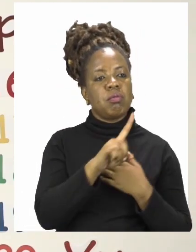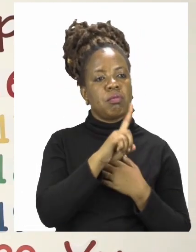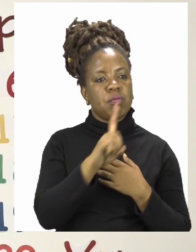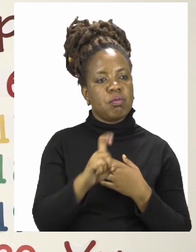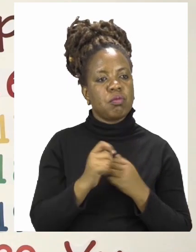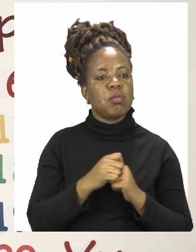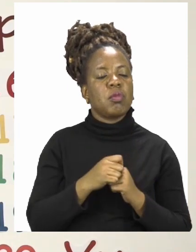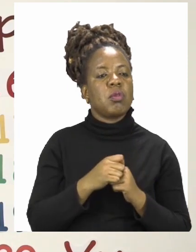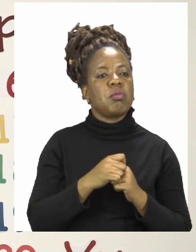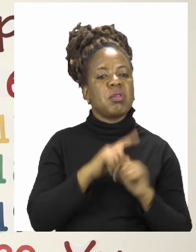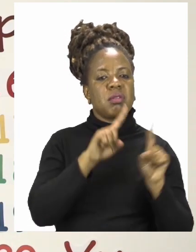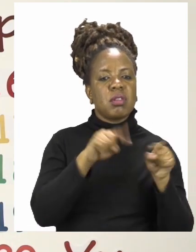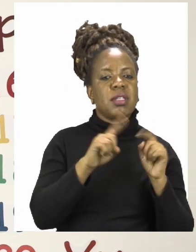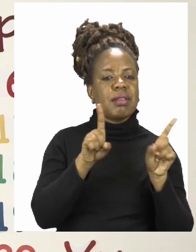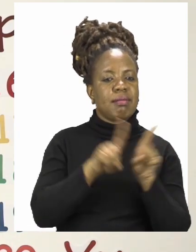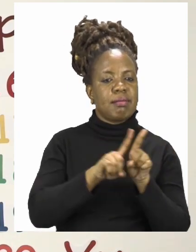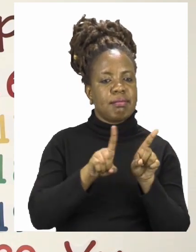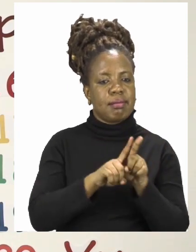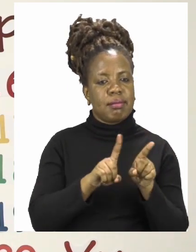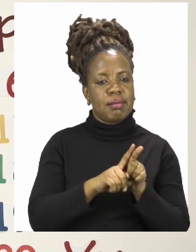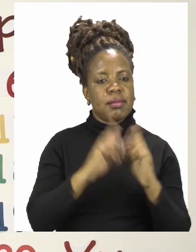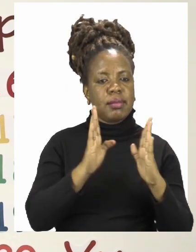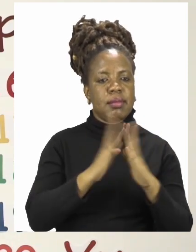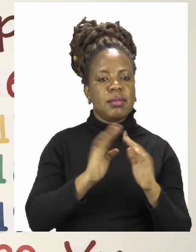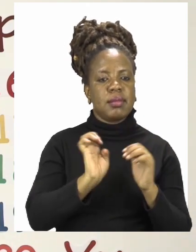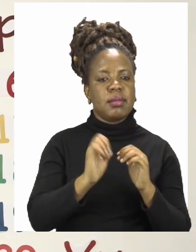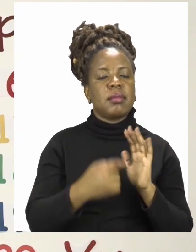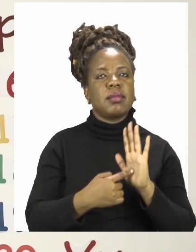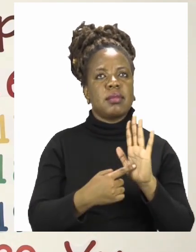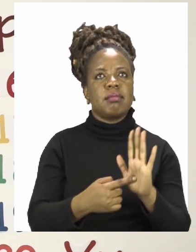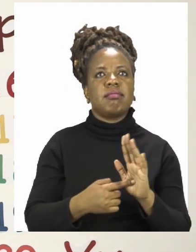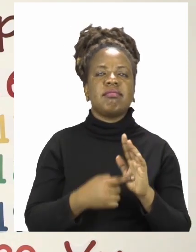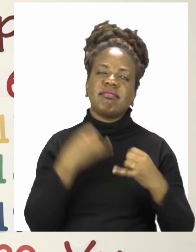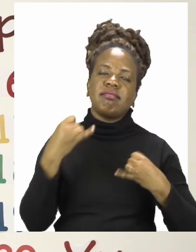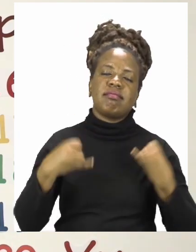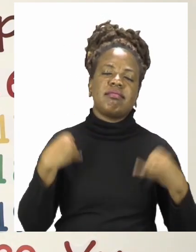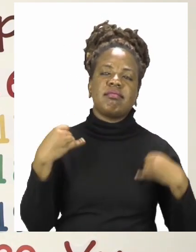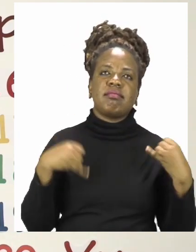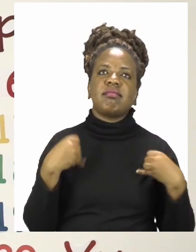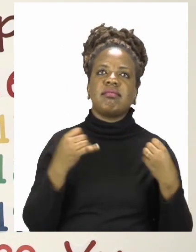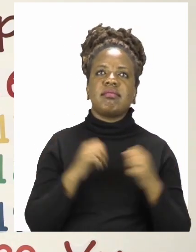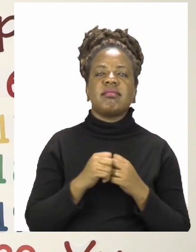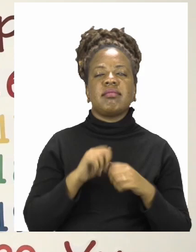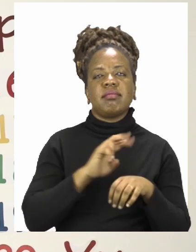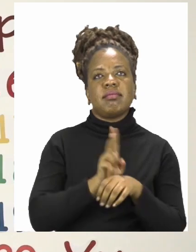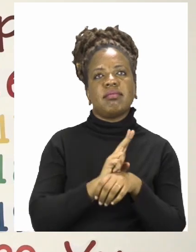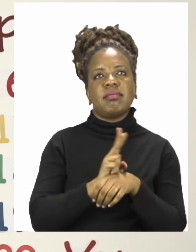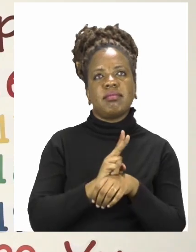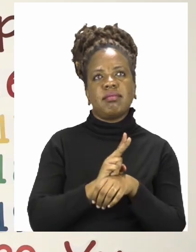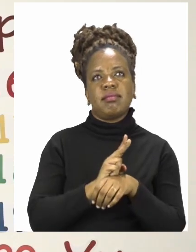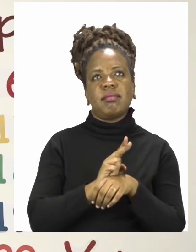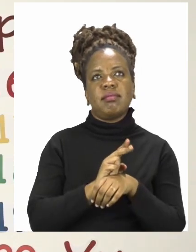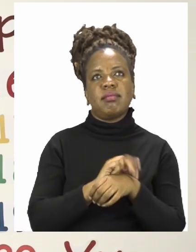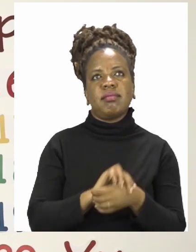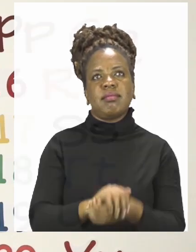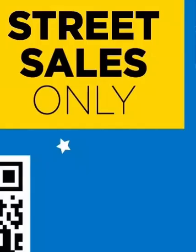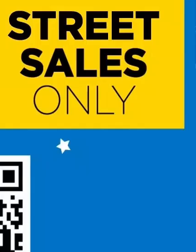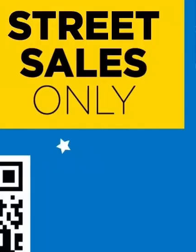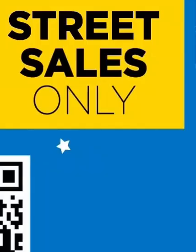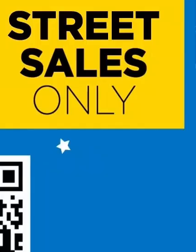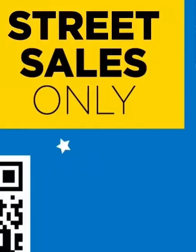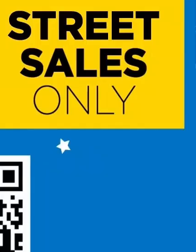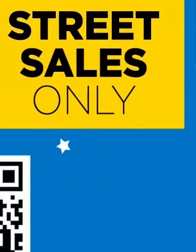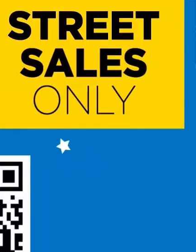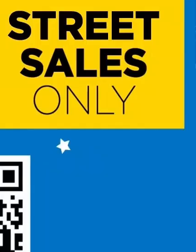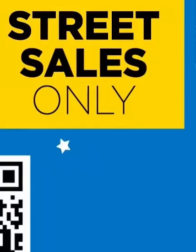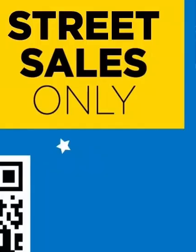lives. Take your time, have fun with this one, and I'll see you soon after the advert break. Follow